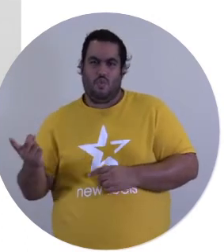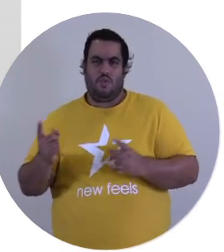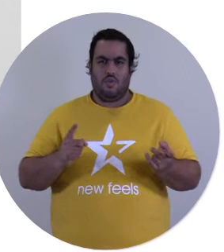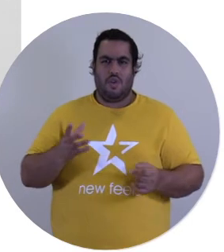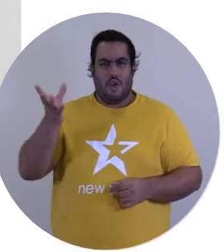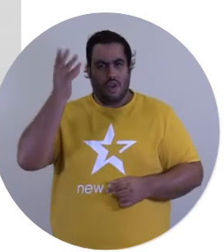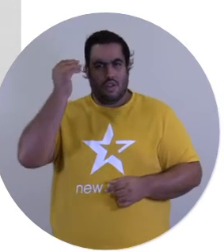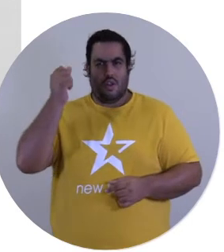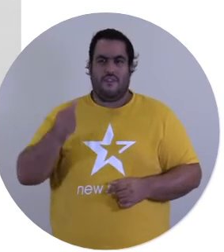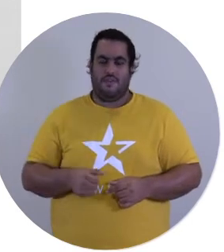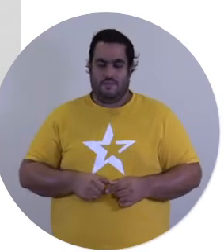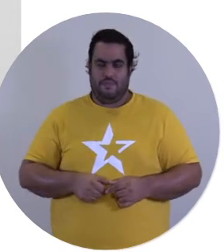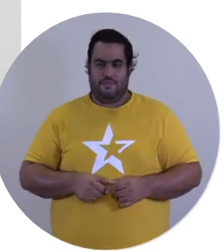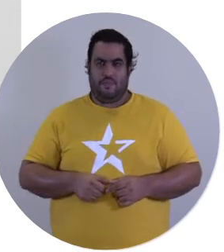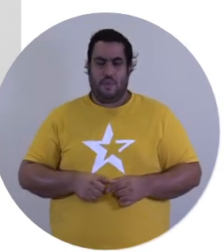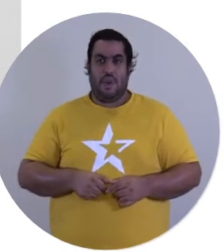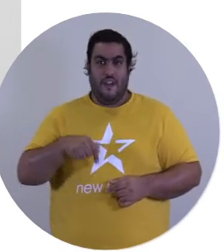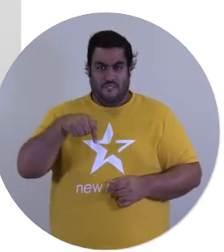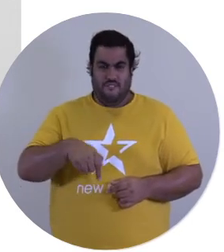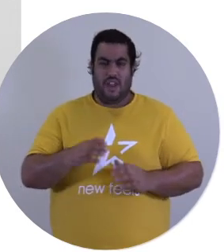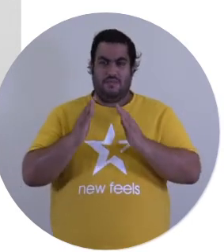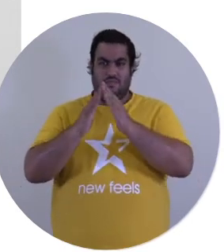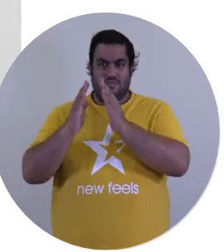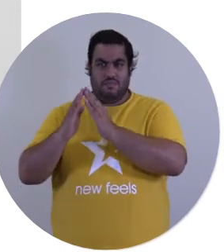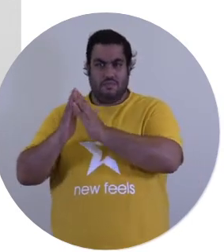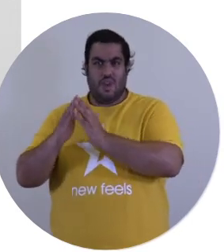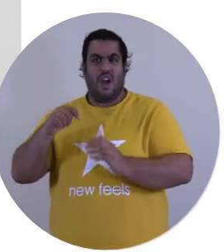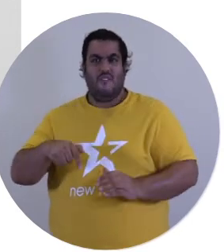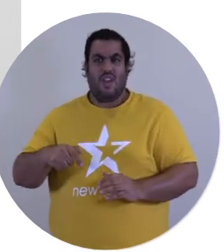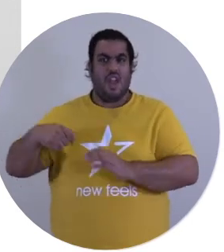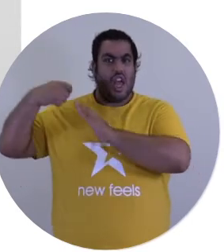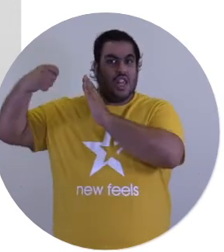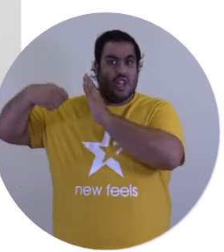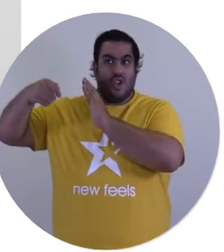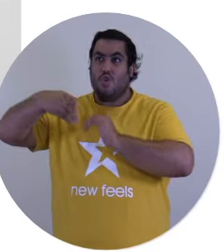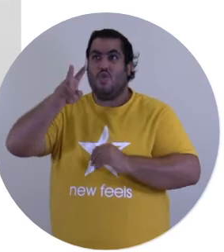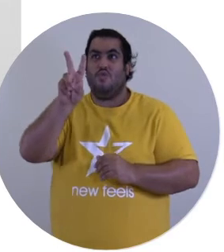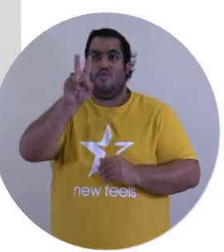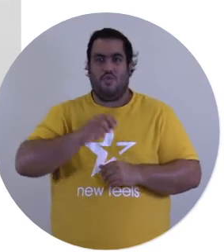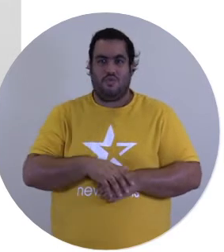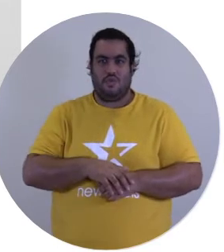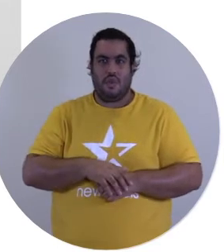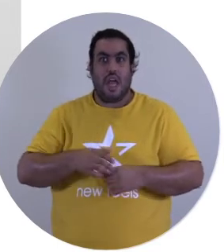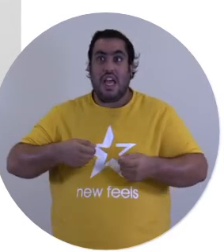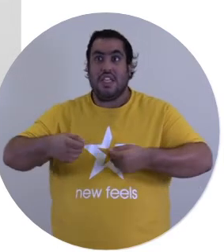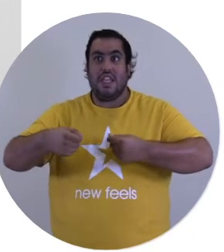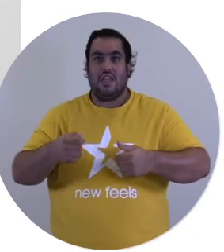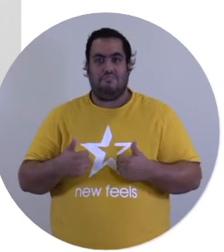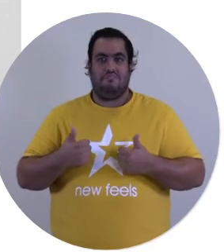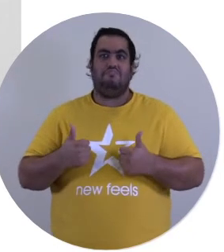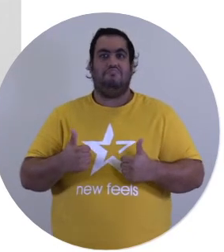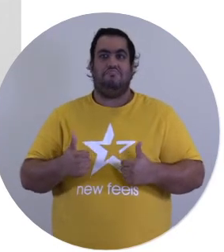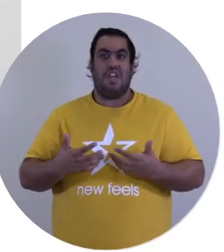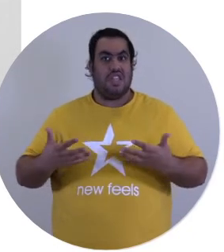can see here a cinema or a movie theater. Also, shopping. And when we